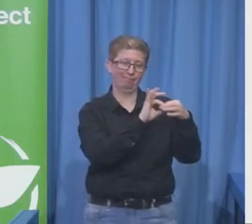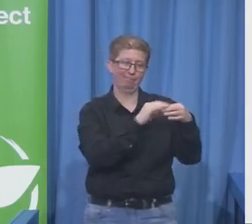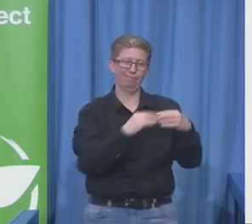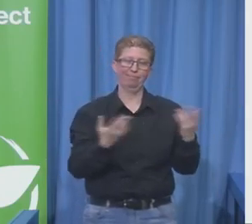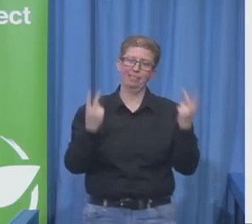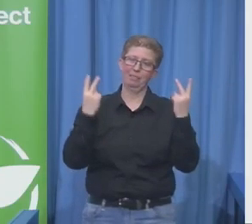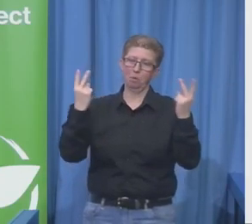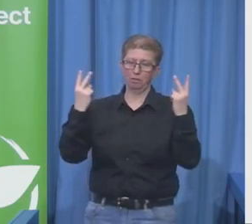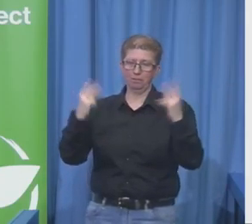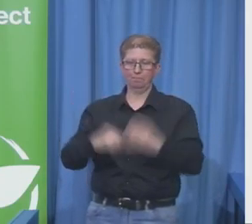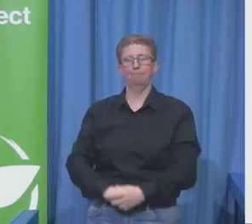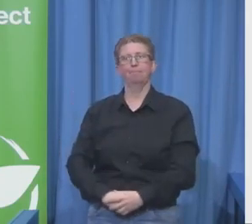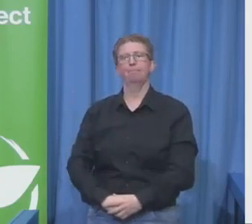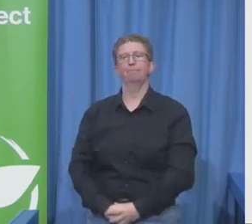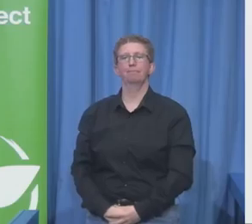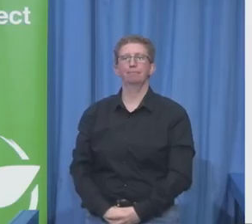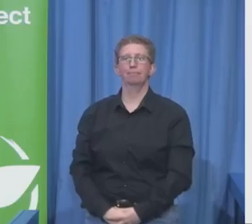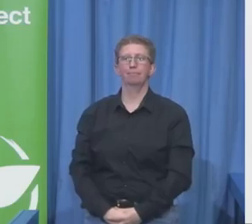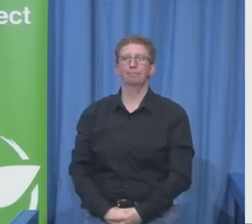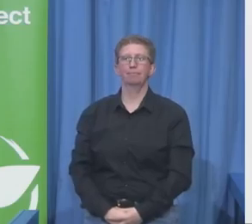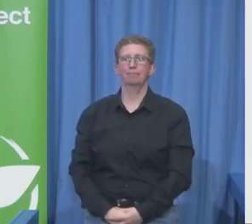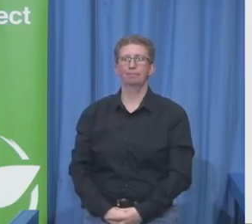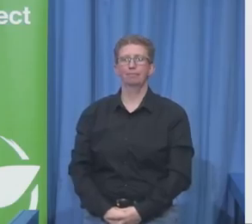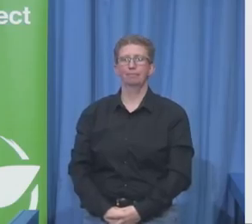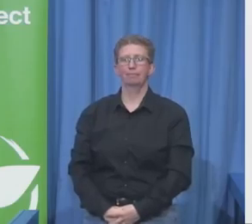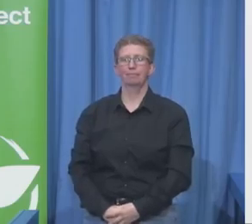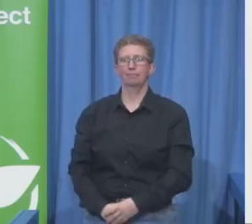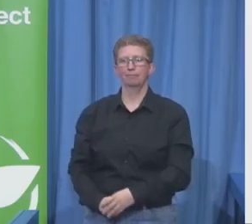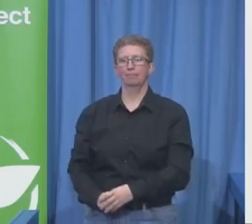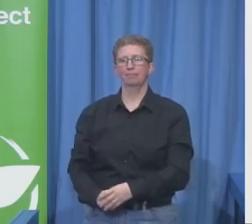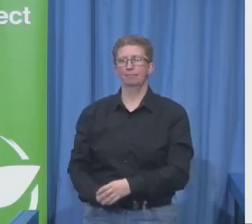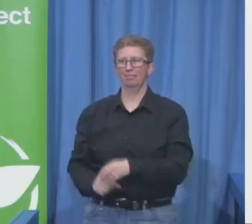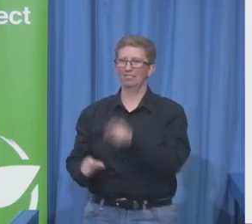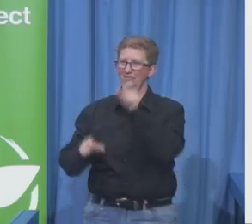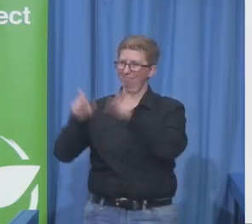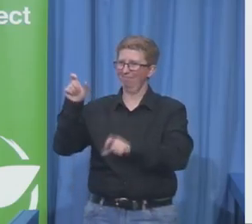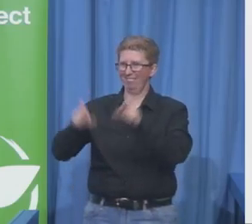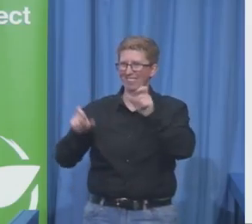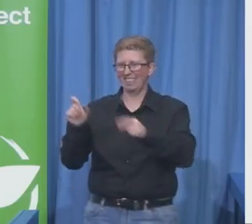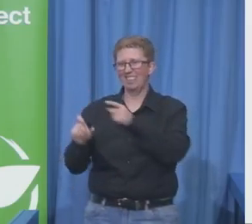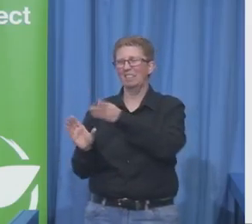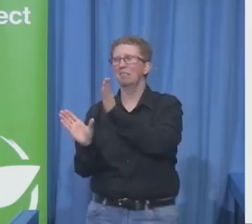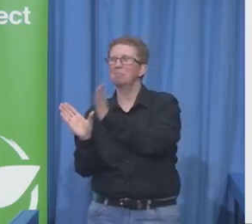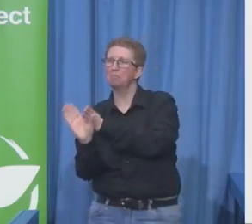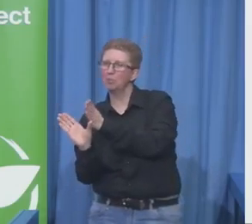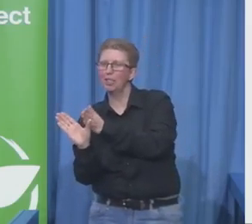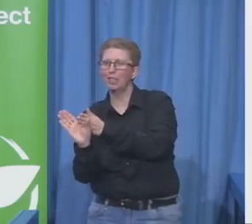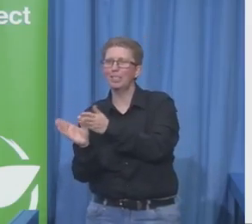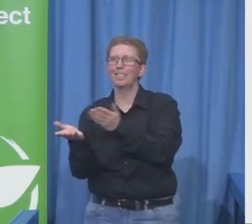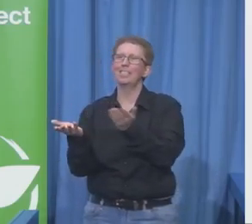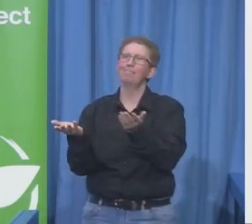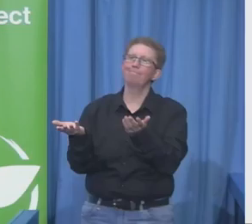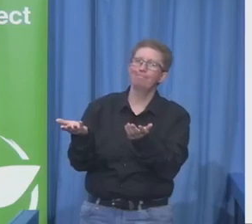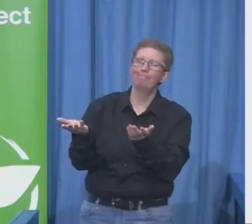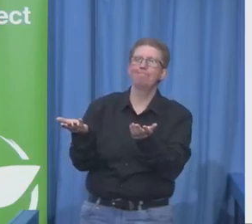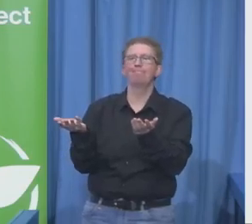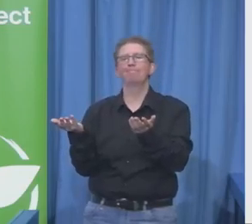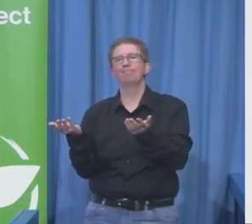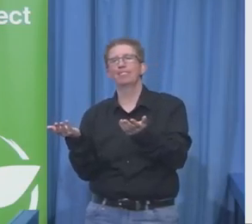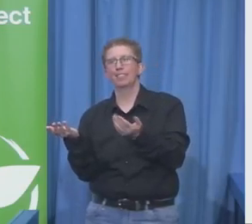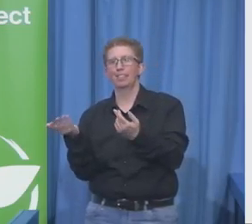bipolar. Certain groups within the ERGs, what we call the ERGs, which are employee resource groups, the online networks, some are